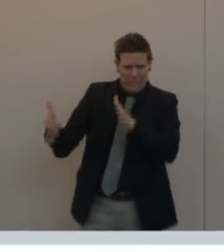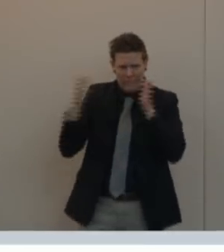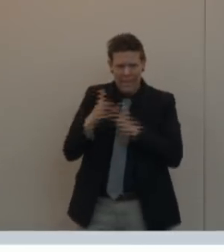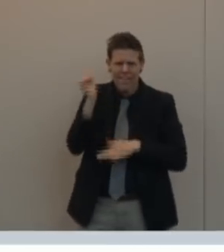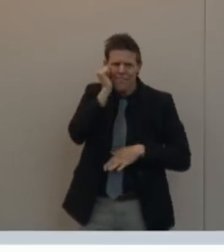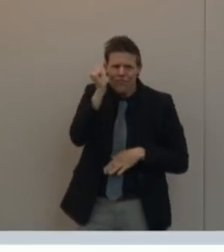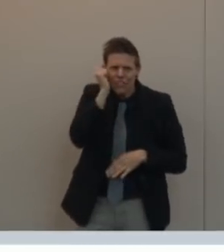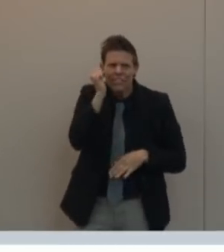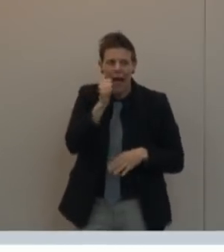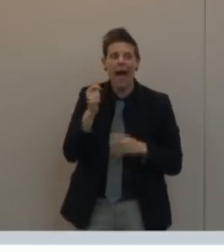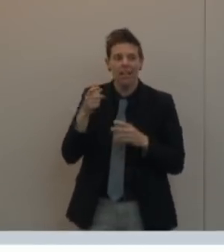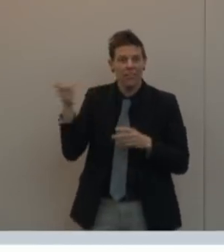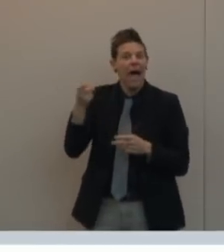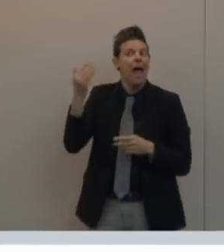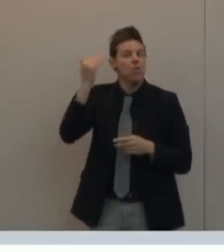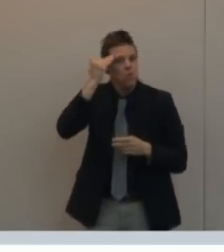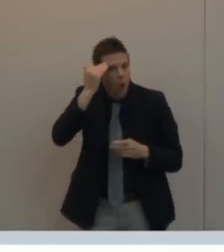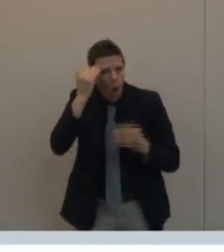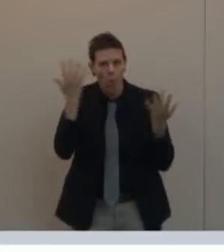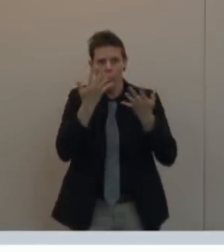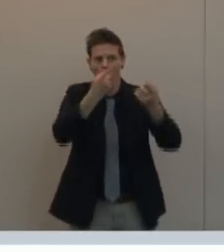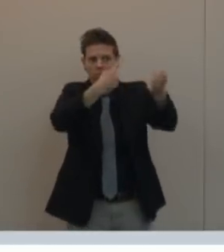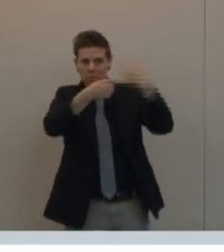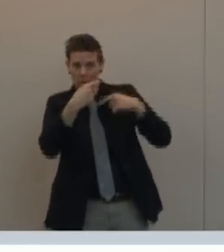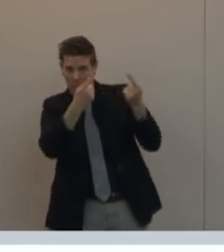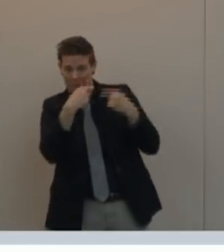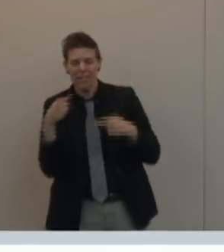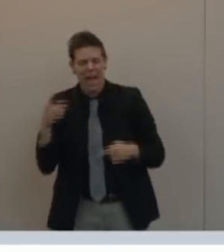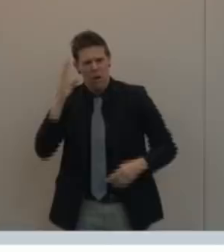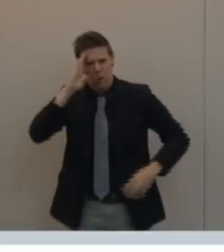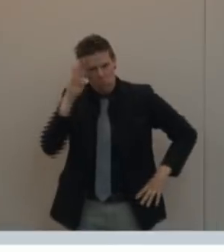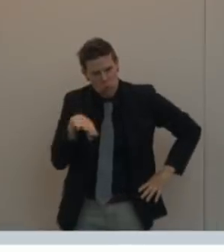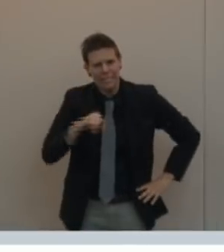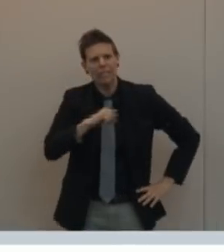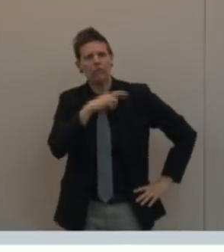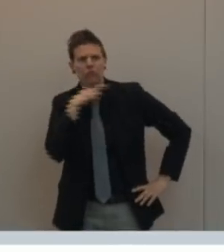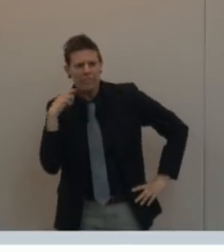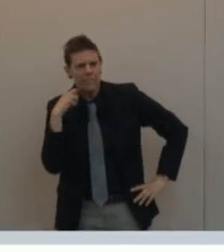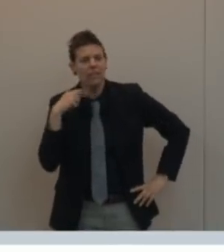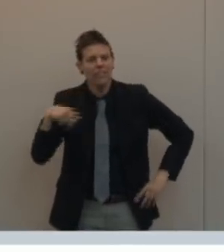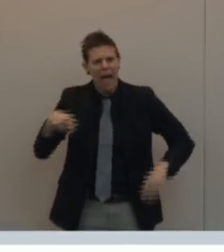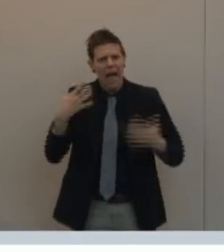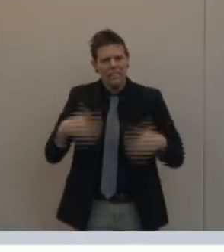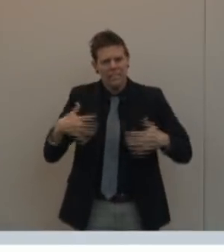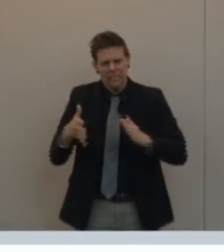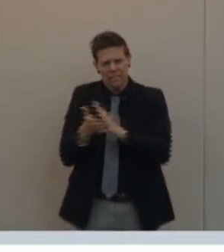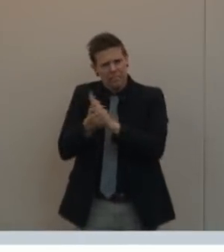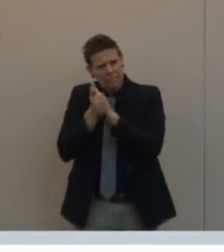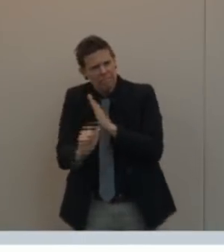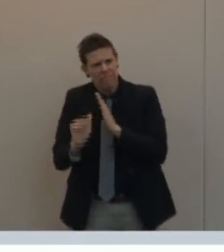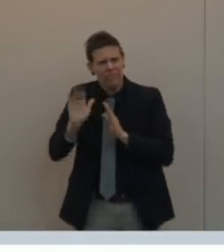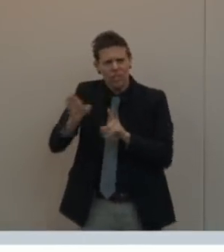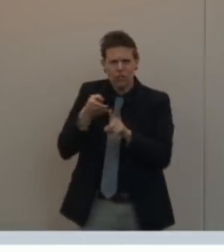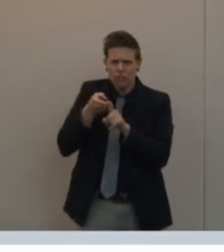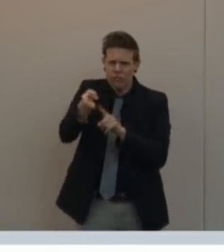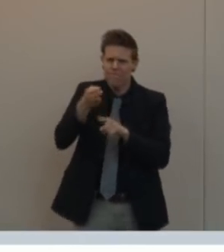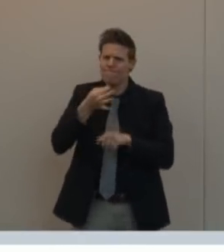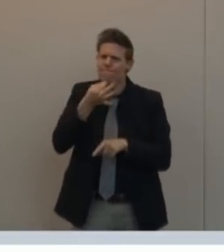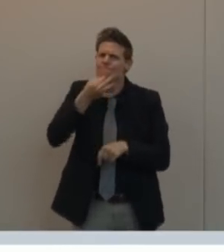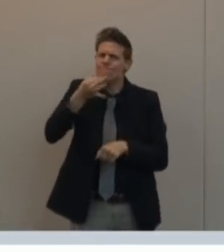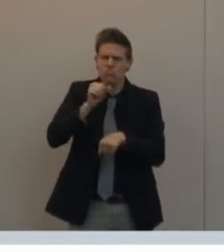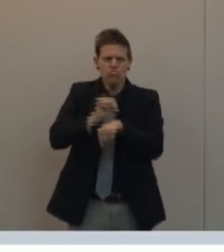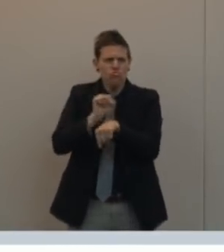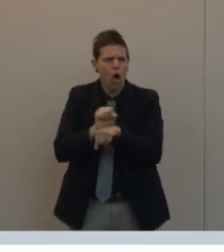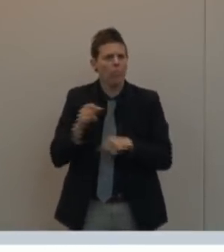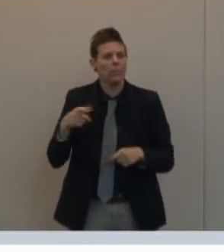they take on our behalf, and do so competently, expertly, and willingly. All they're asking is